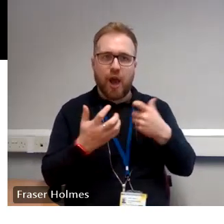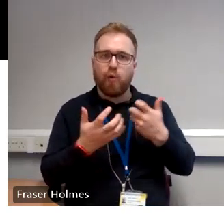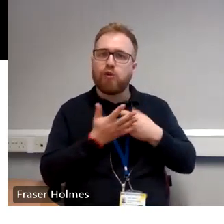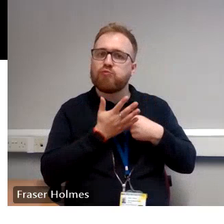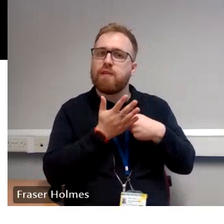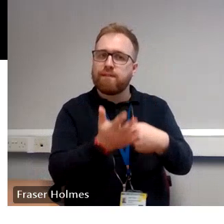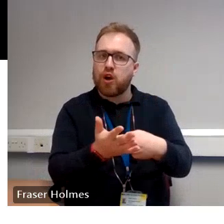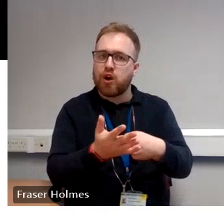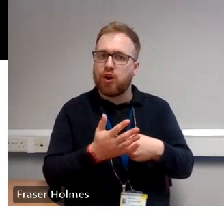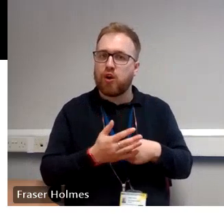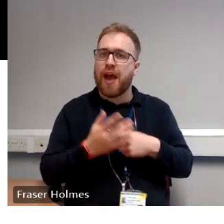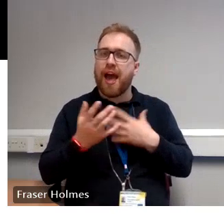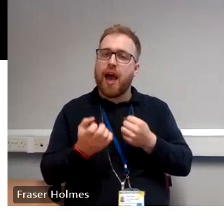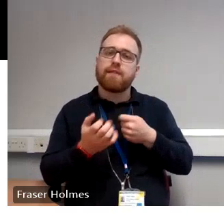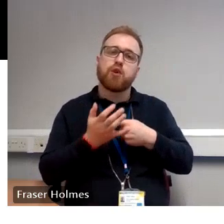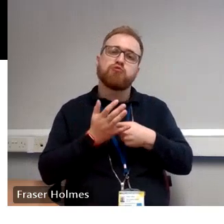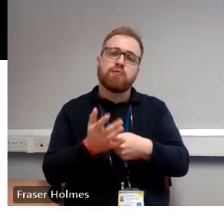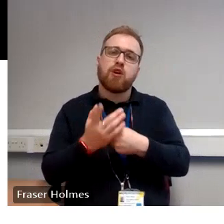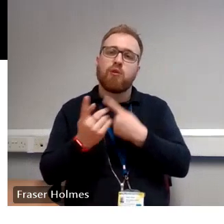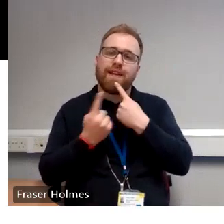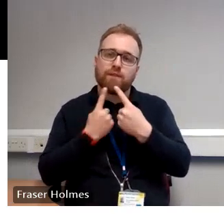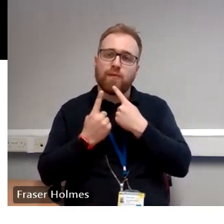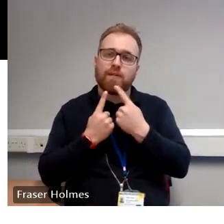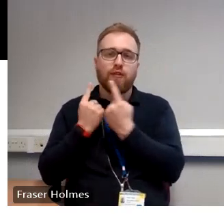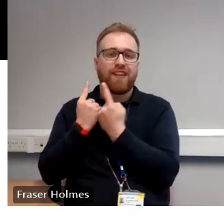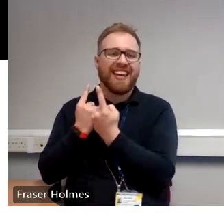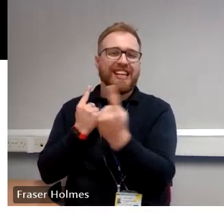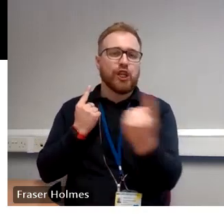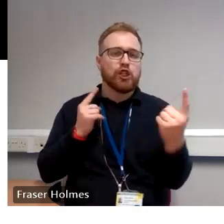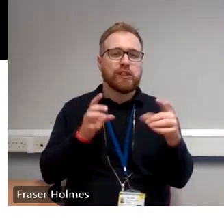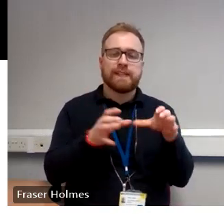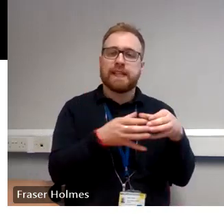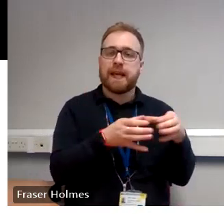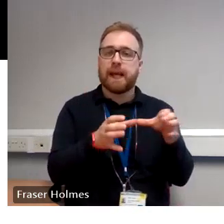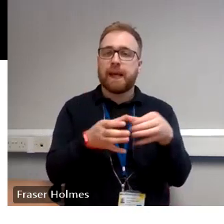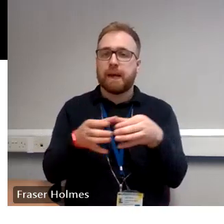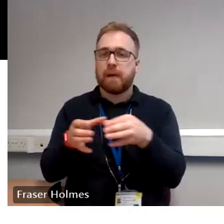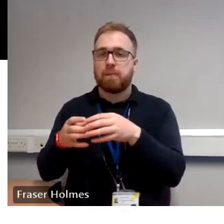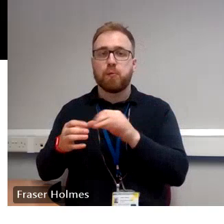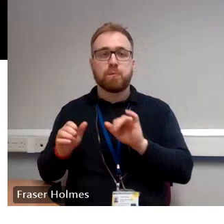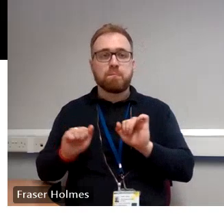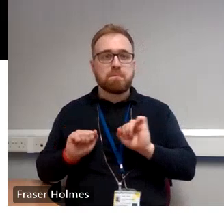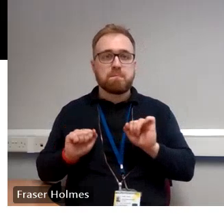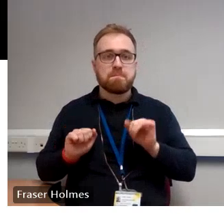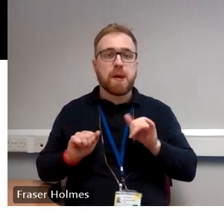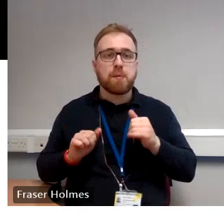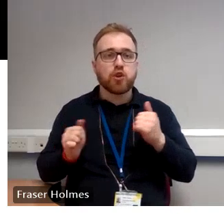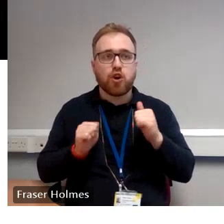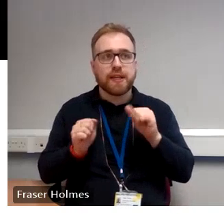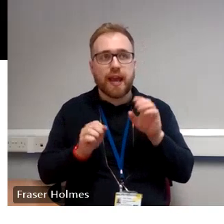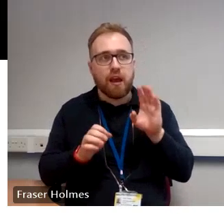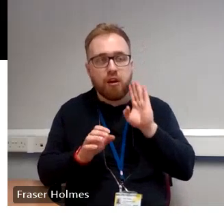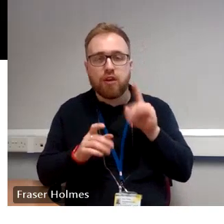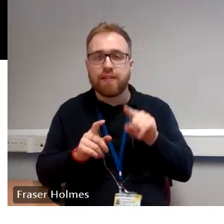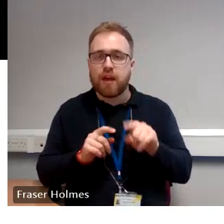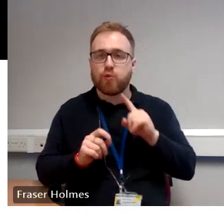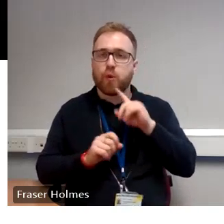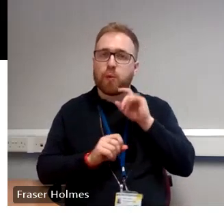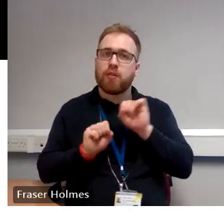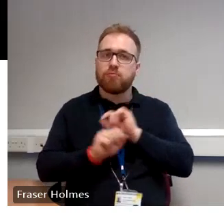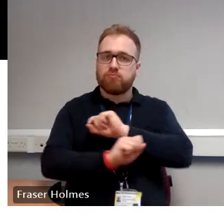got referral information for each of the social prescribing teams, which if that hasn't already been shared with you by the engagement team, they will be able to do so after